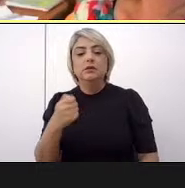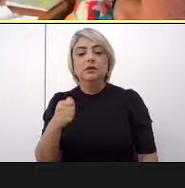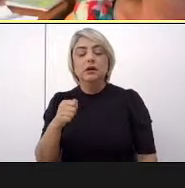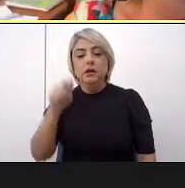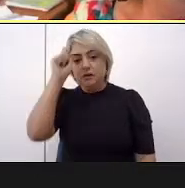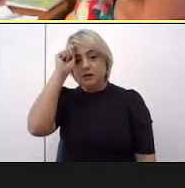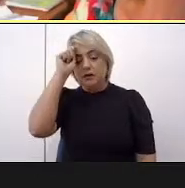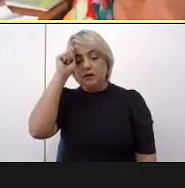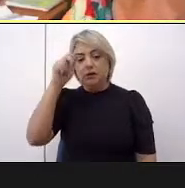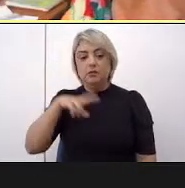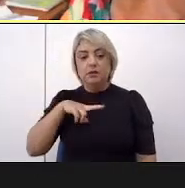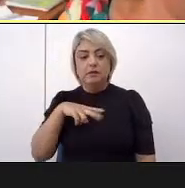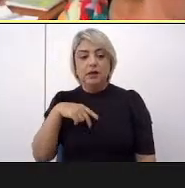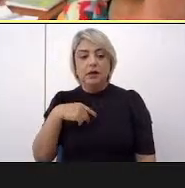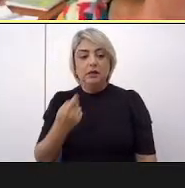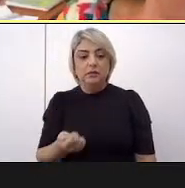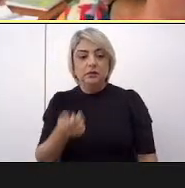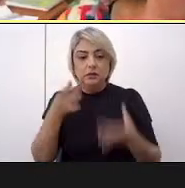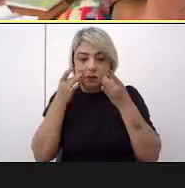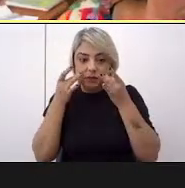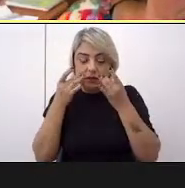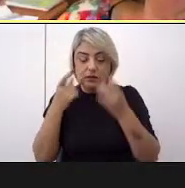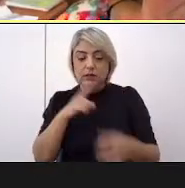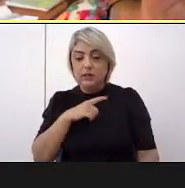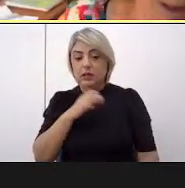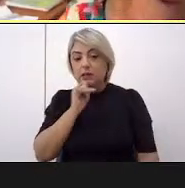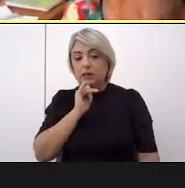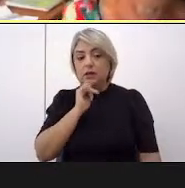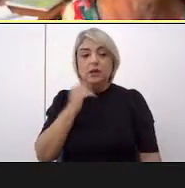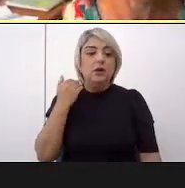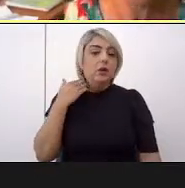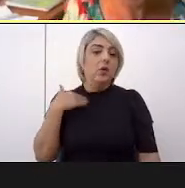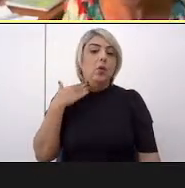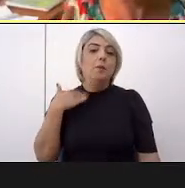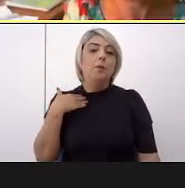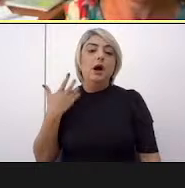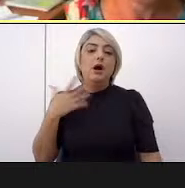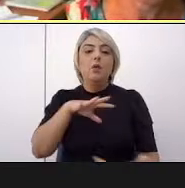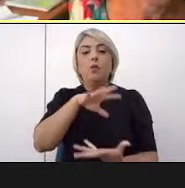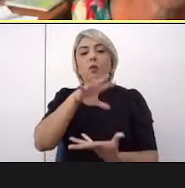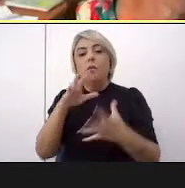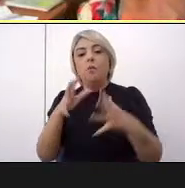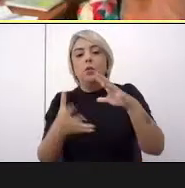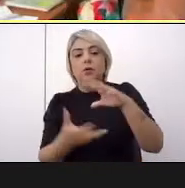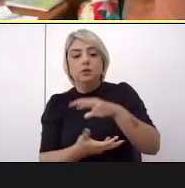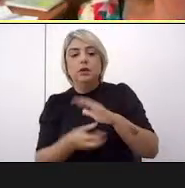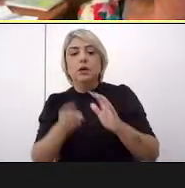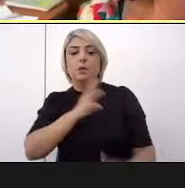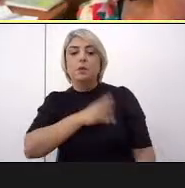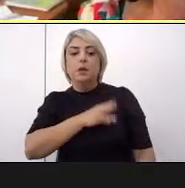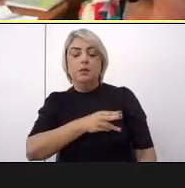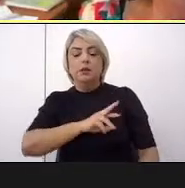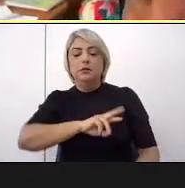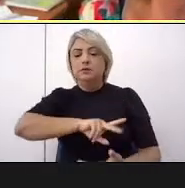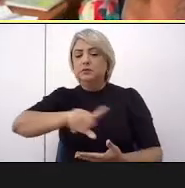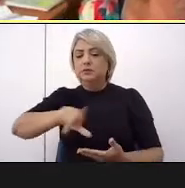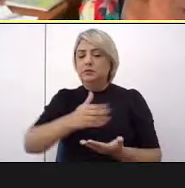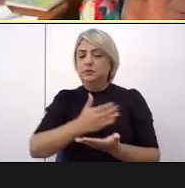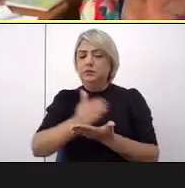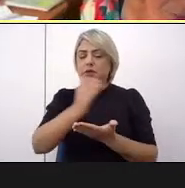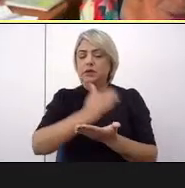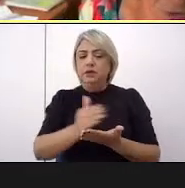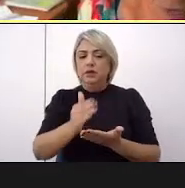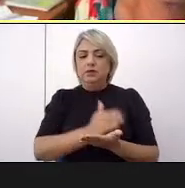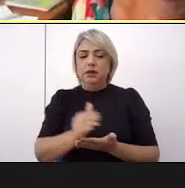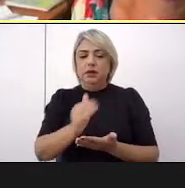have the World Bank there, of course, who is a member of many of these initiatives. You have UNCTAD, you